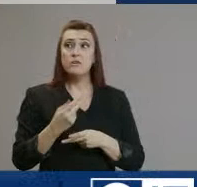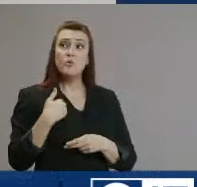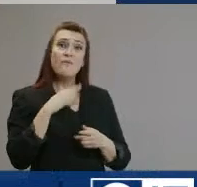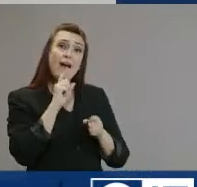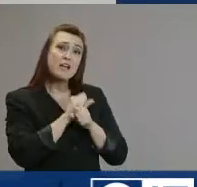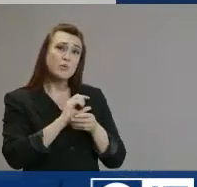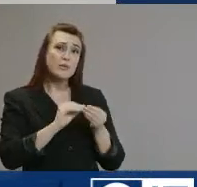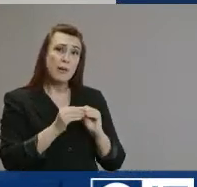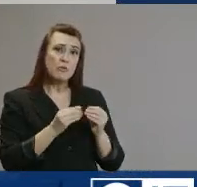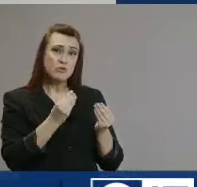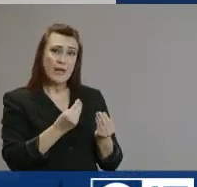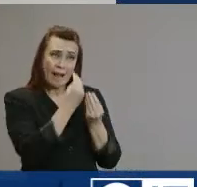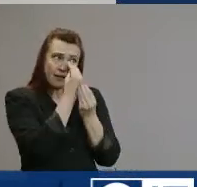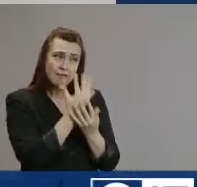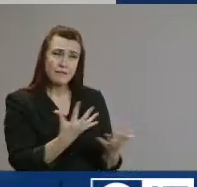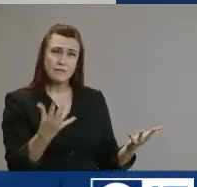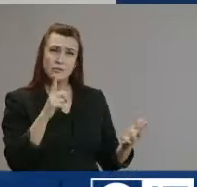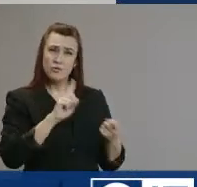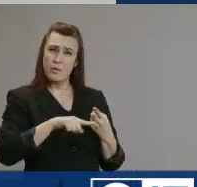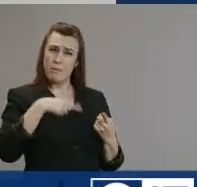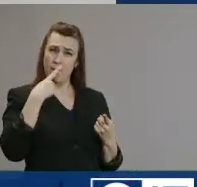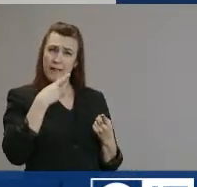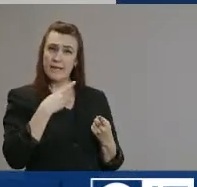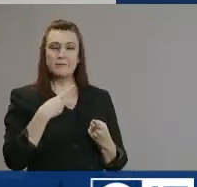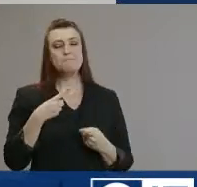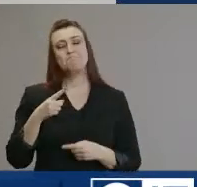enough people there to handle this? I don't have the numbers on that.